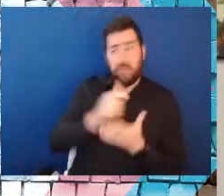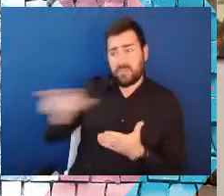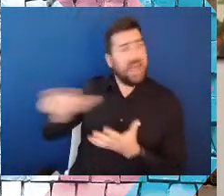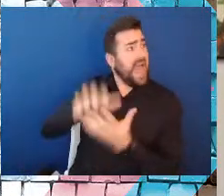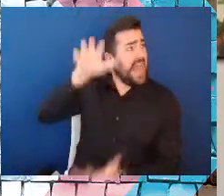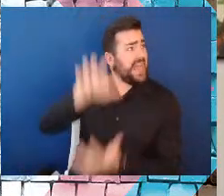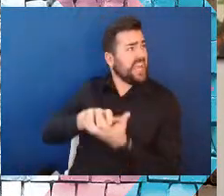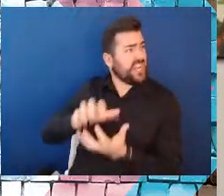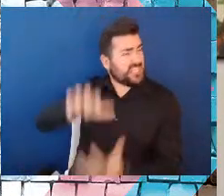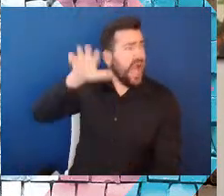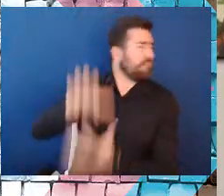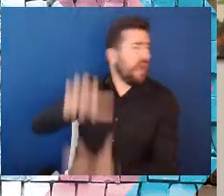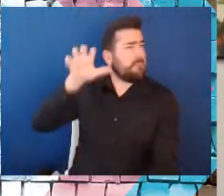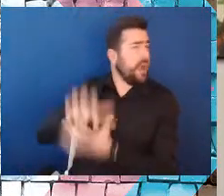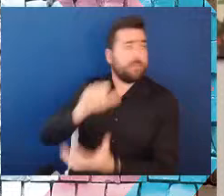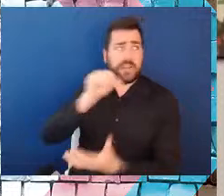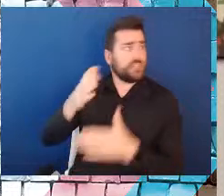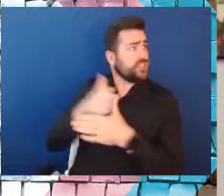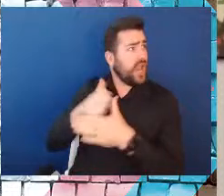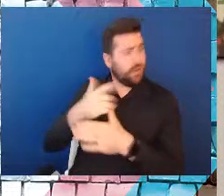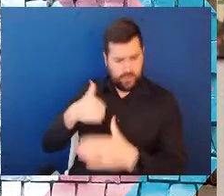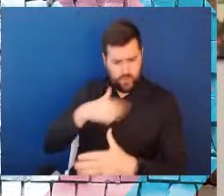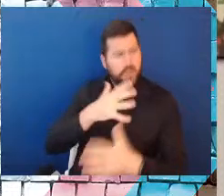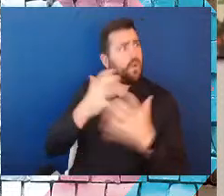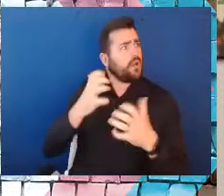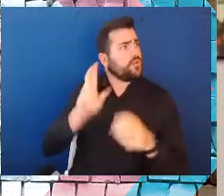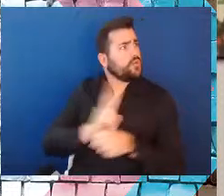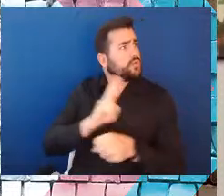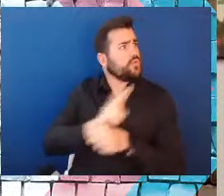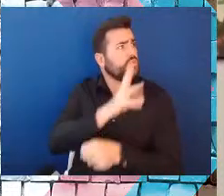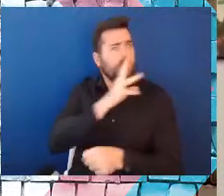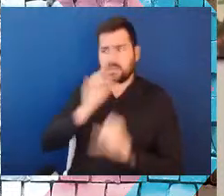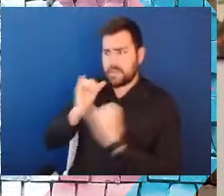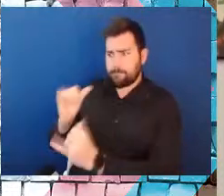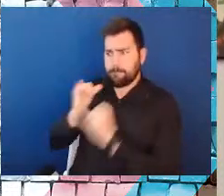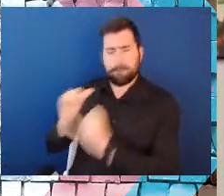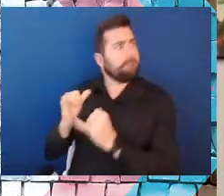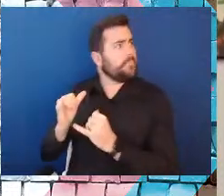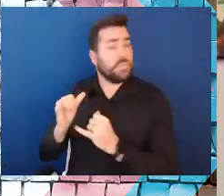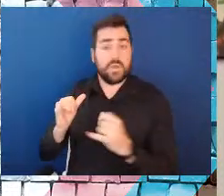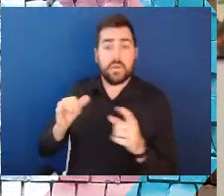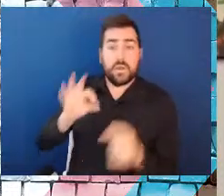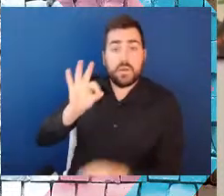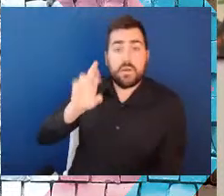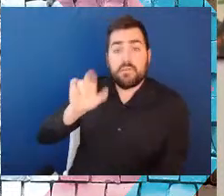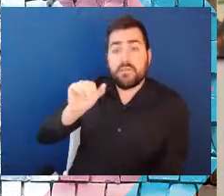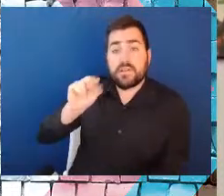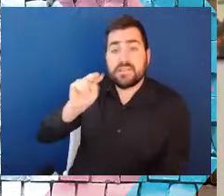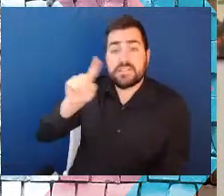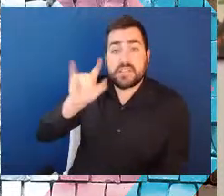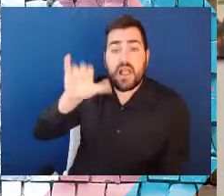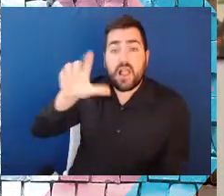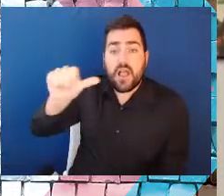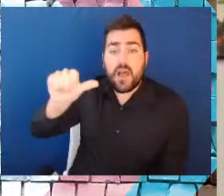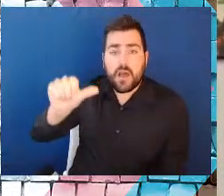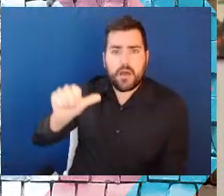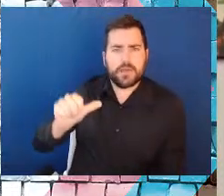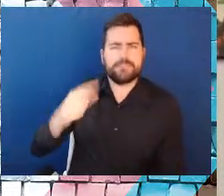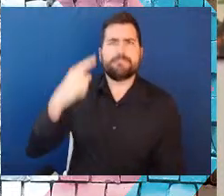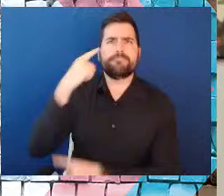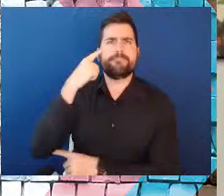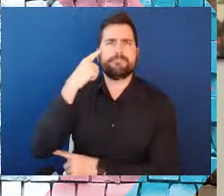water too. And Fringezilla said, I know what to do. And Fringezilla walked down to the water.